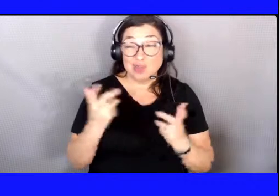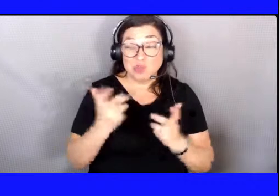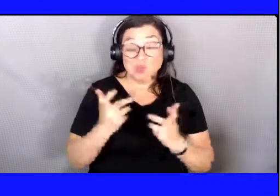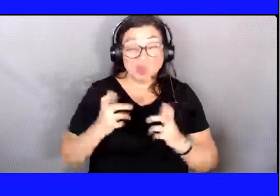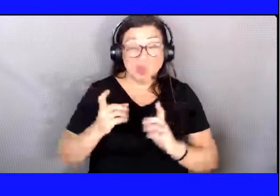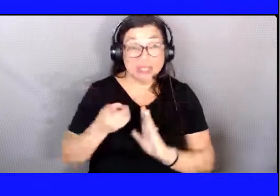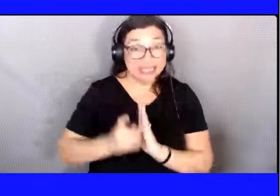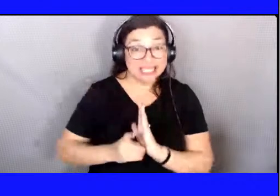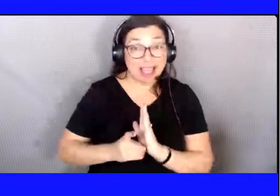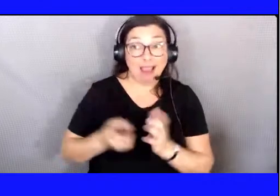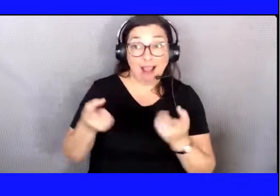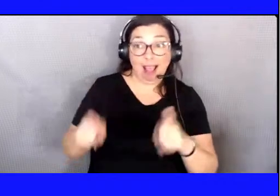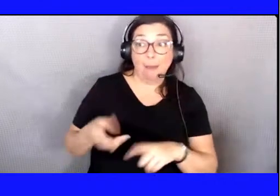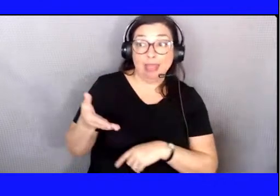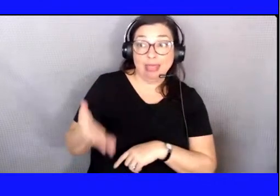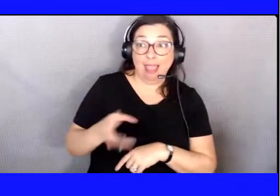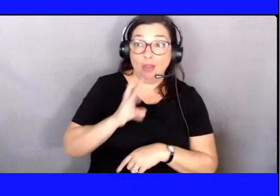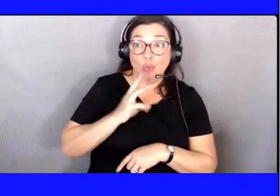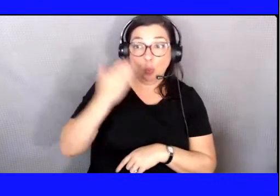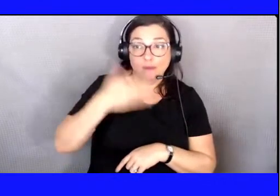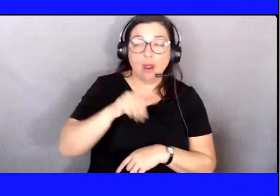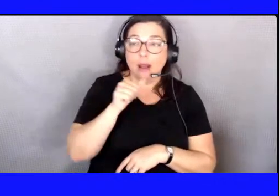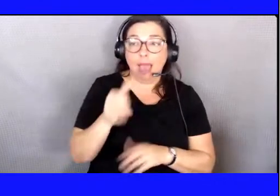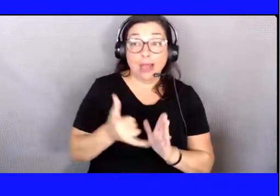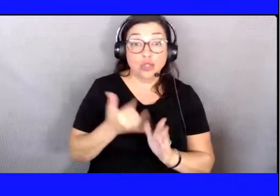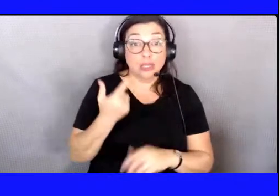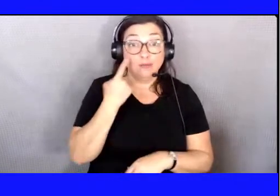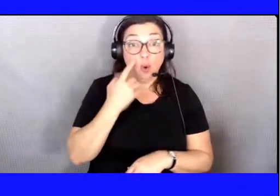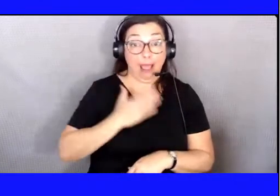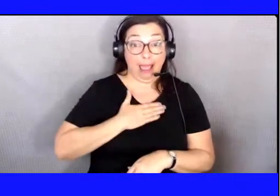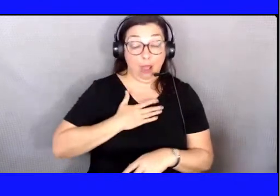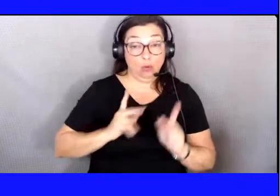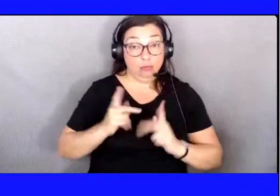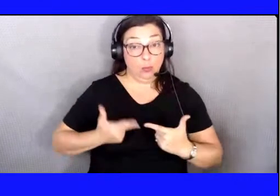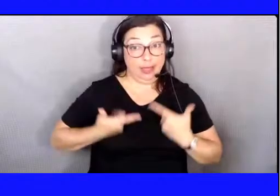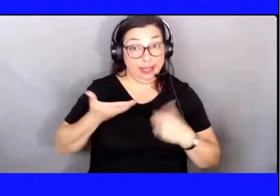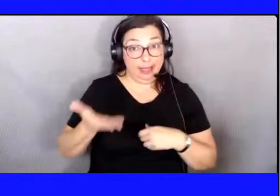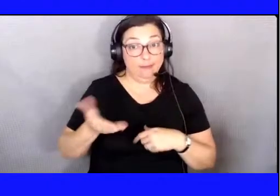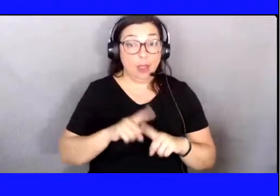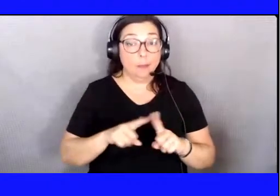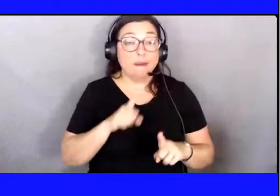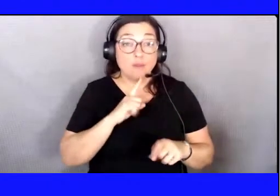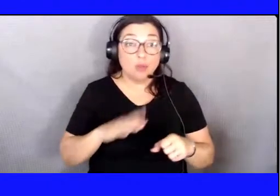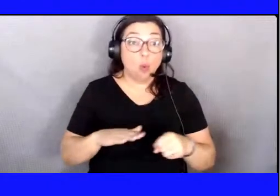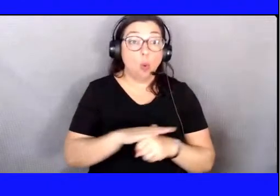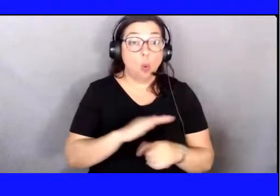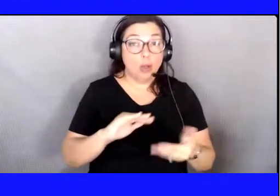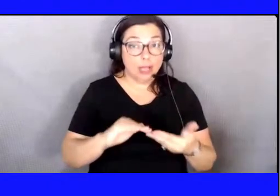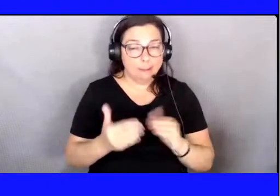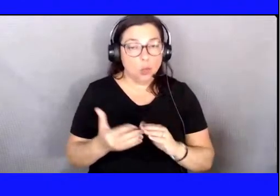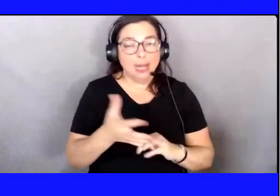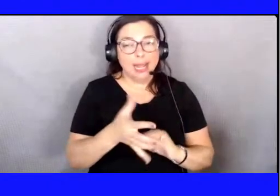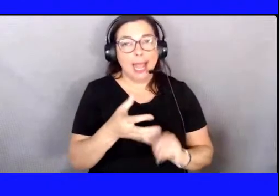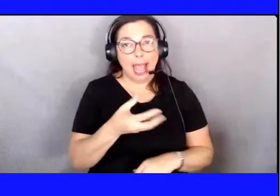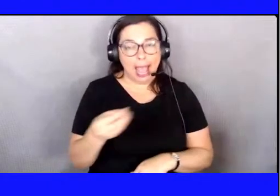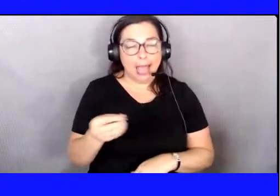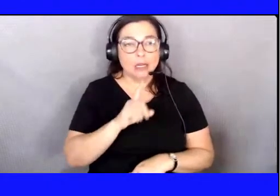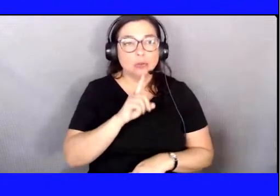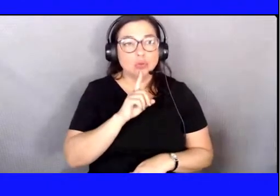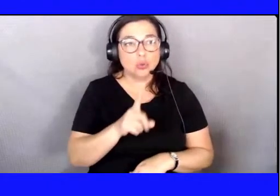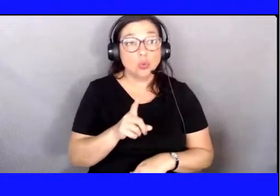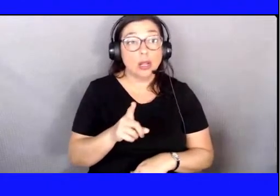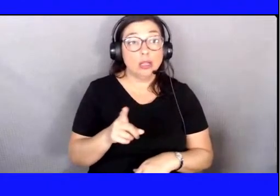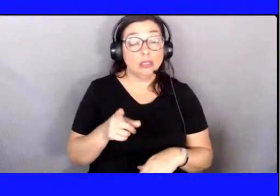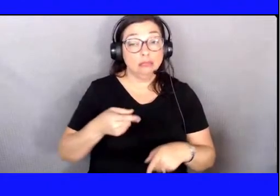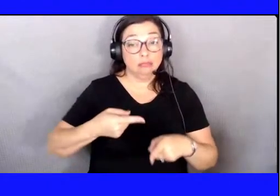executed at the waterfront, not just for our residents, but for the entire Bronx community. And it stands shoulder